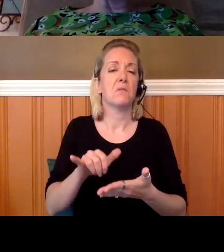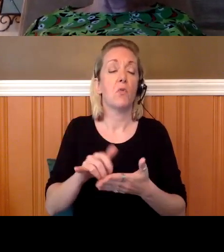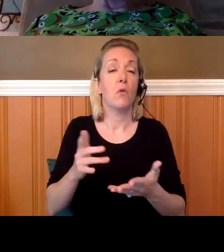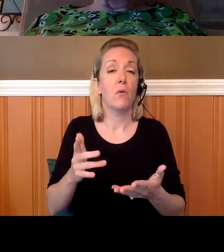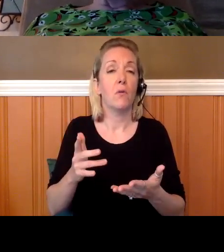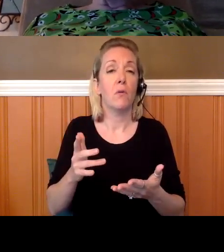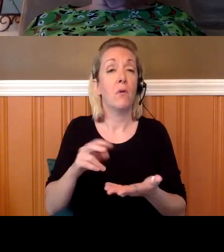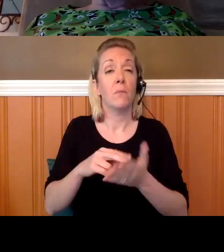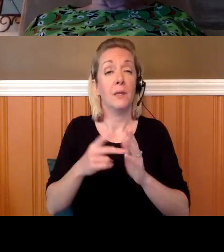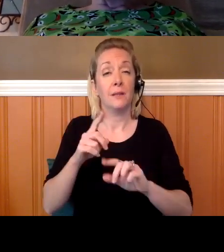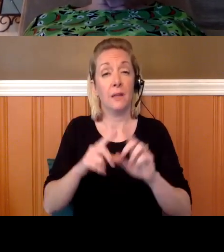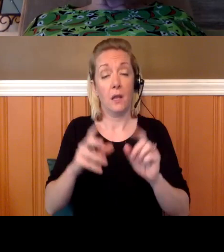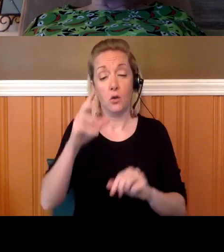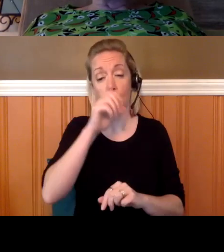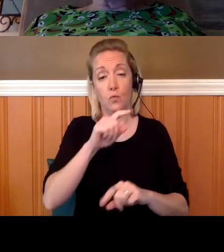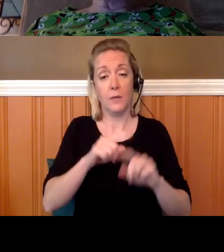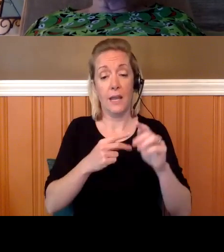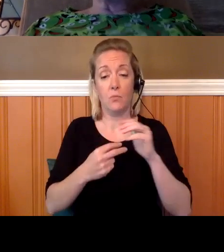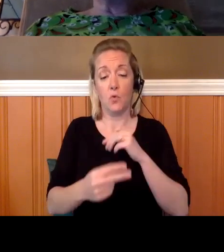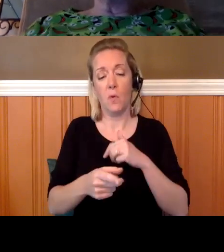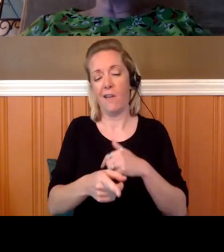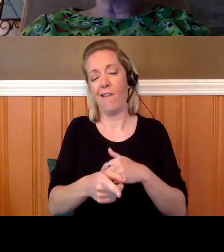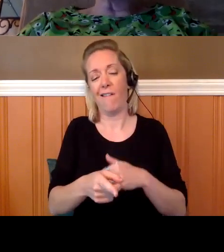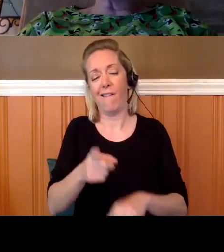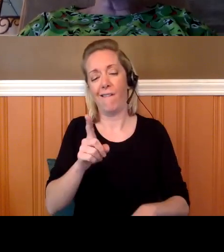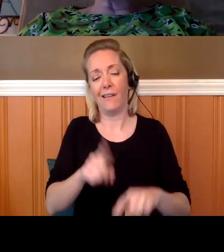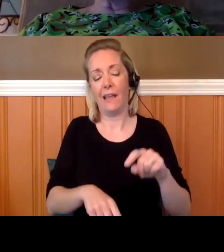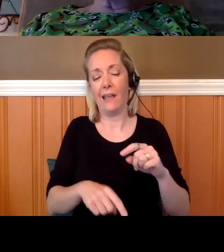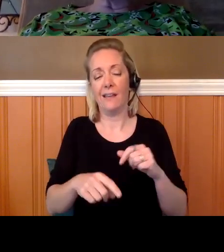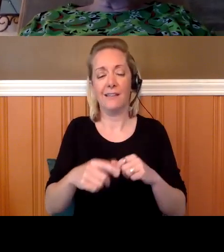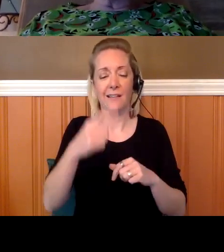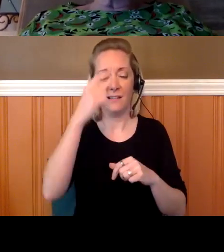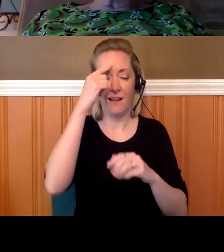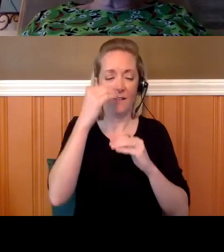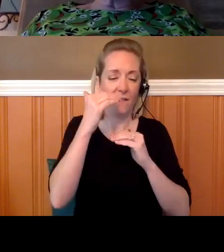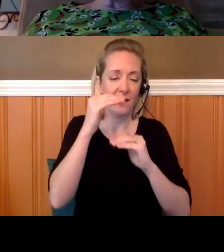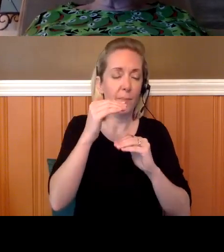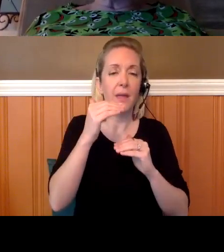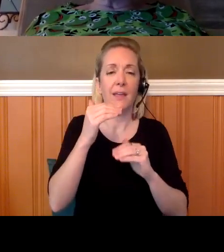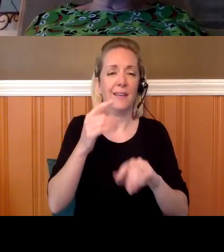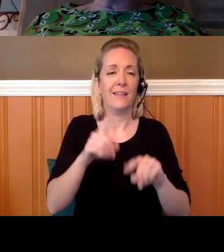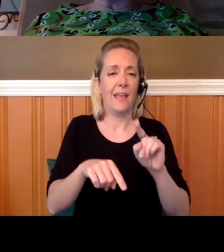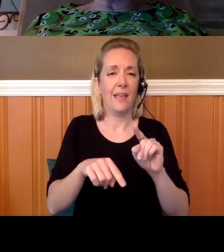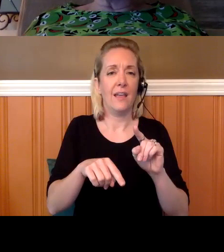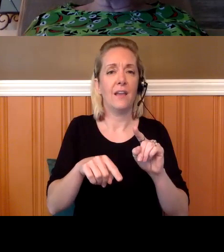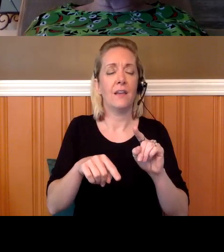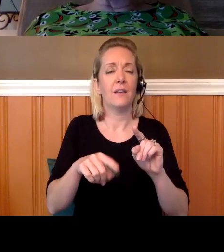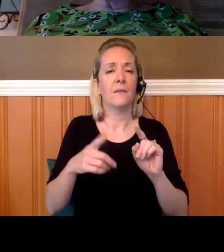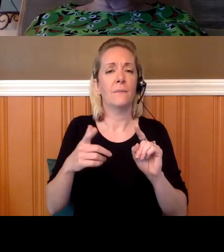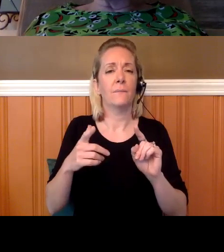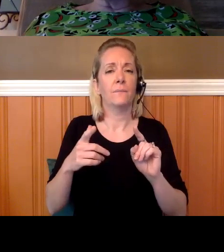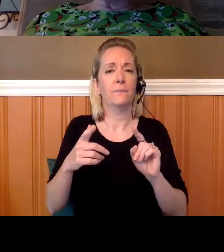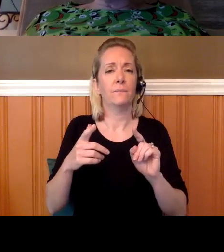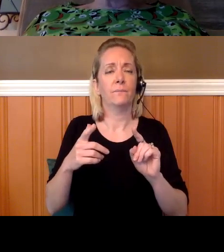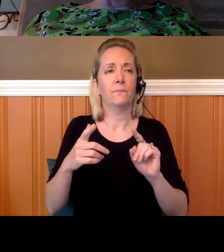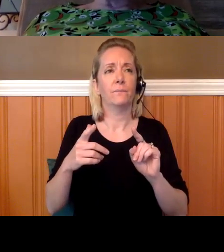say that the child is too cognitively impaired until we really, what I think people do